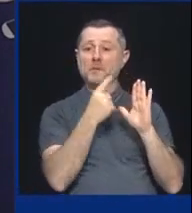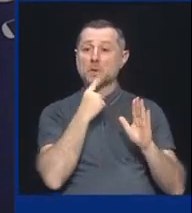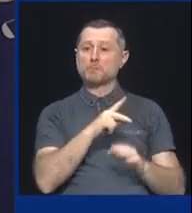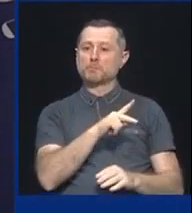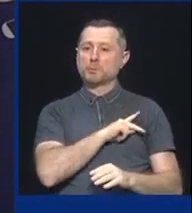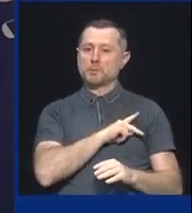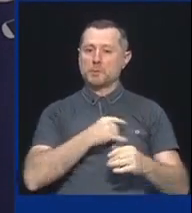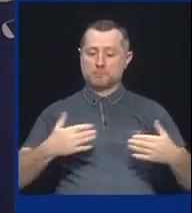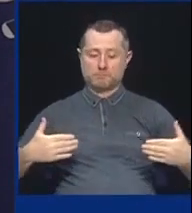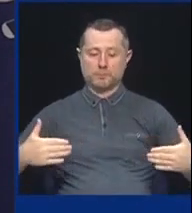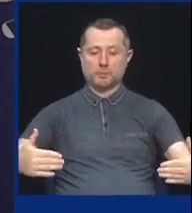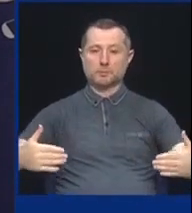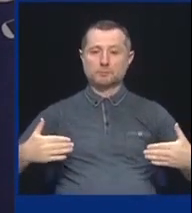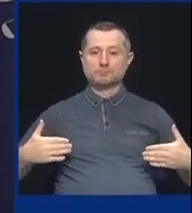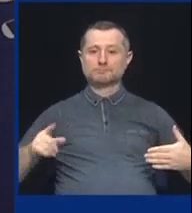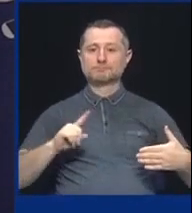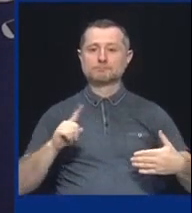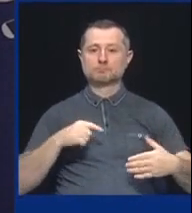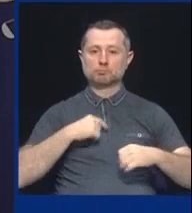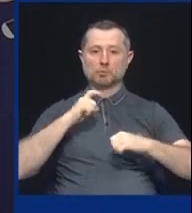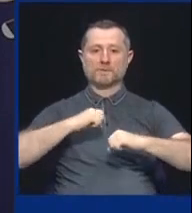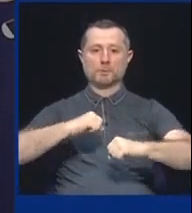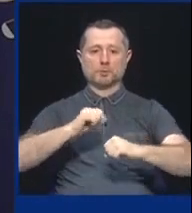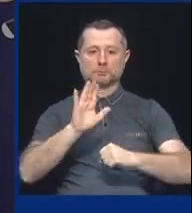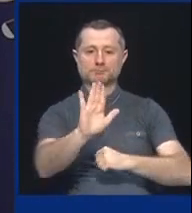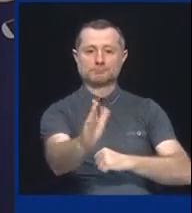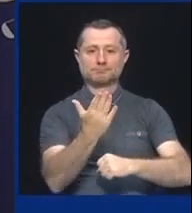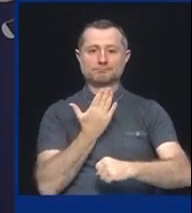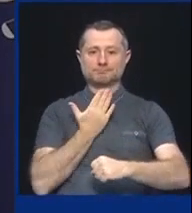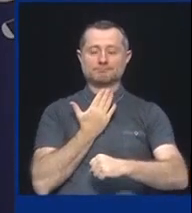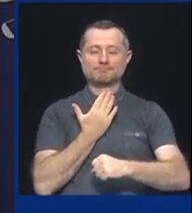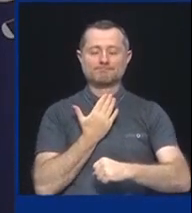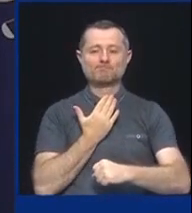protected. I accept full responsibility.